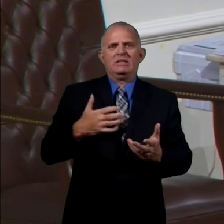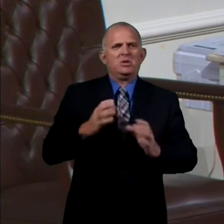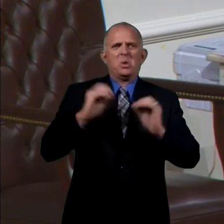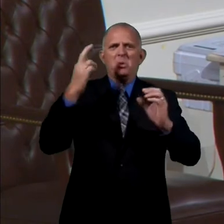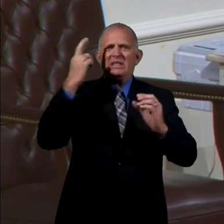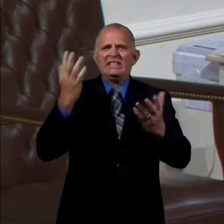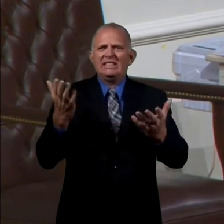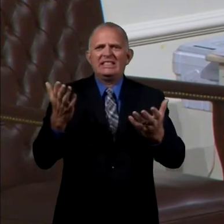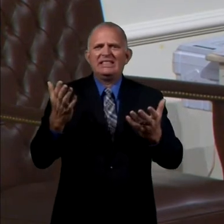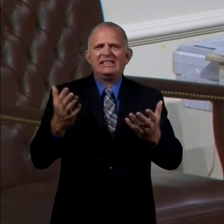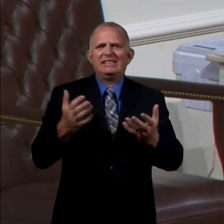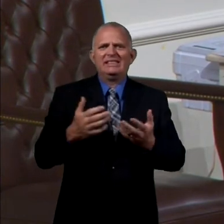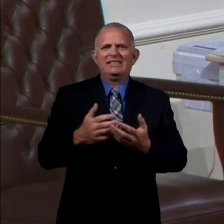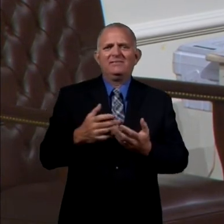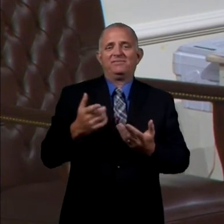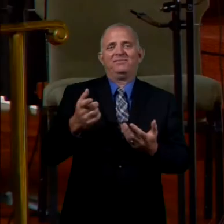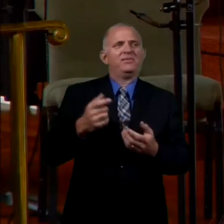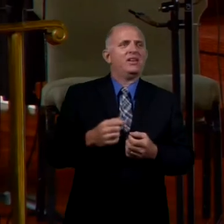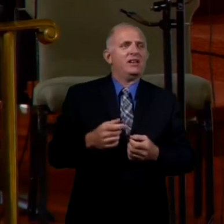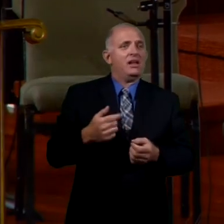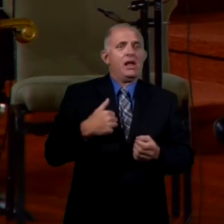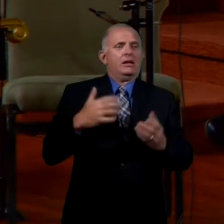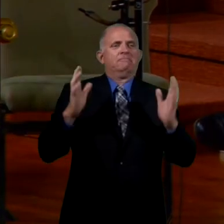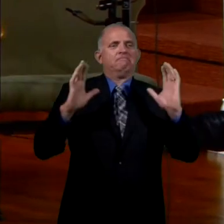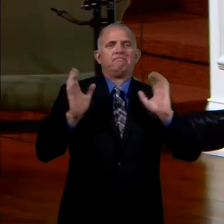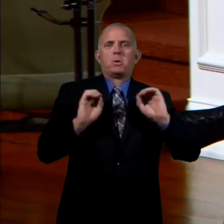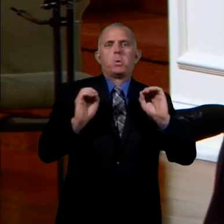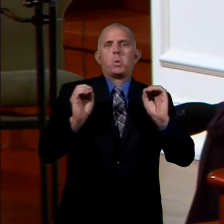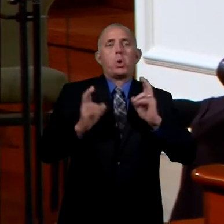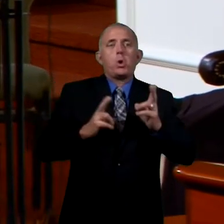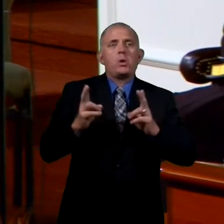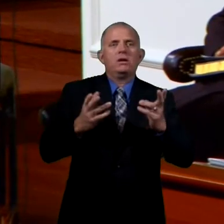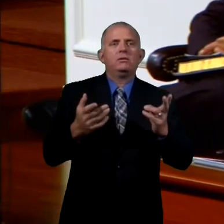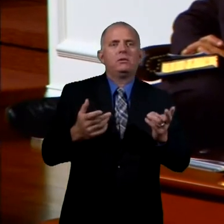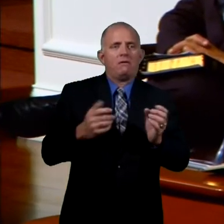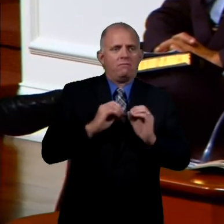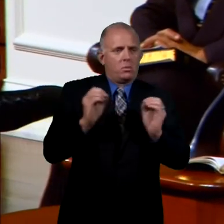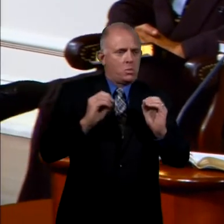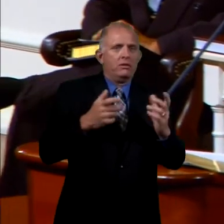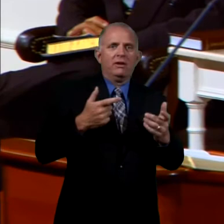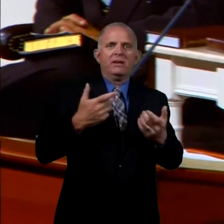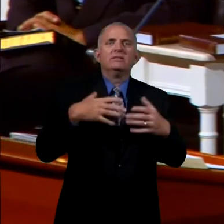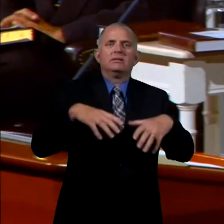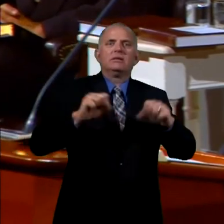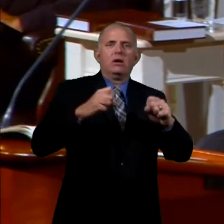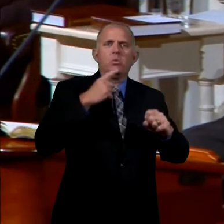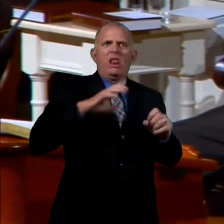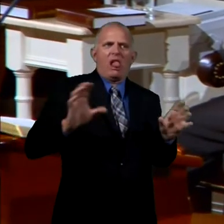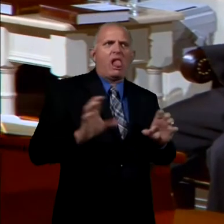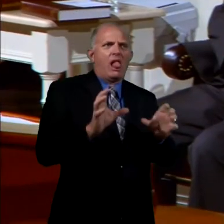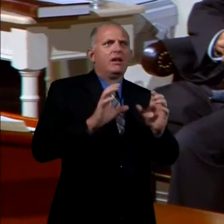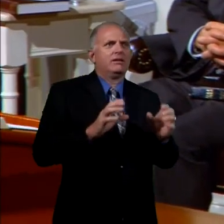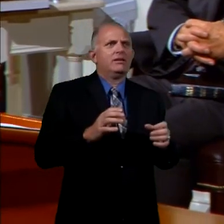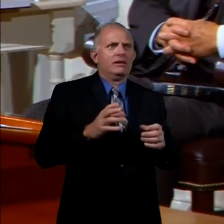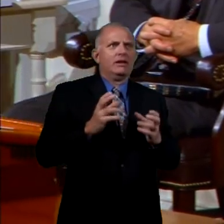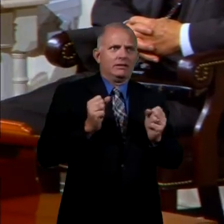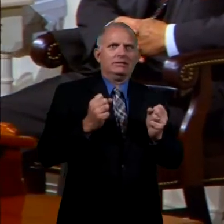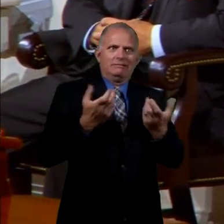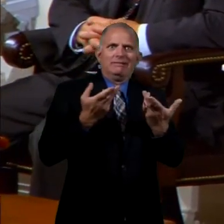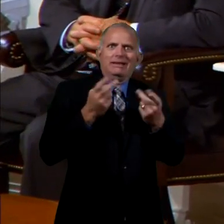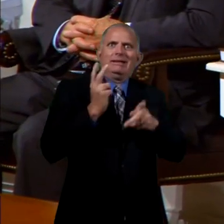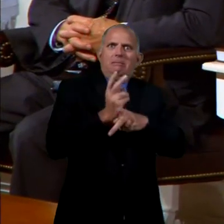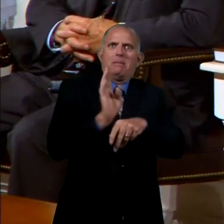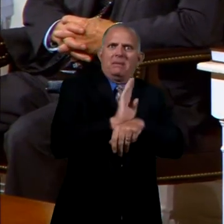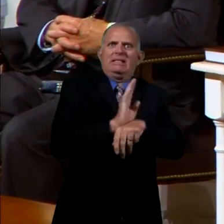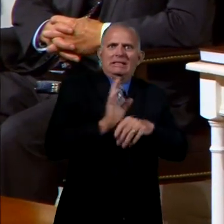some of you are thinking, I have nothing to do. I'm not in a hurry. All right, well, you can get busy. You can find something to do. You can get yourself motivated. Well, I have nothing